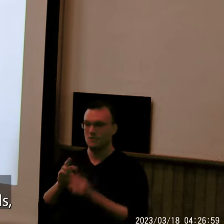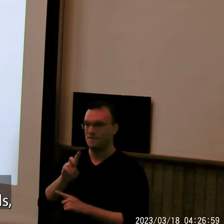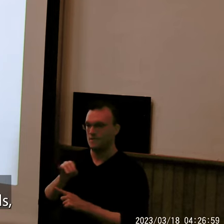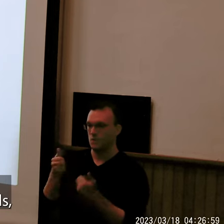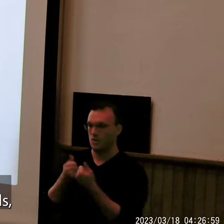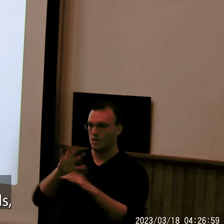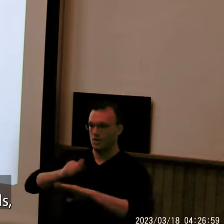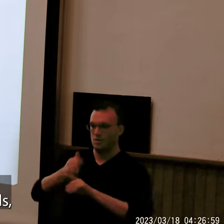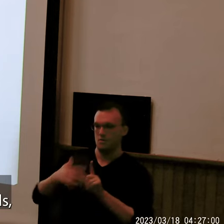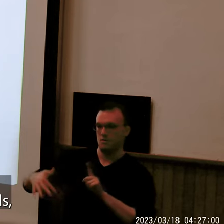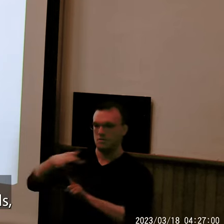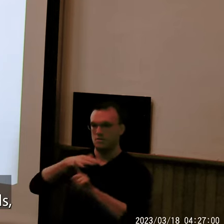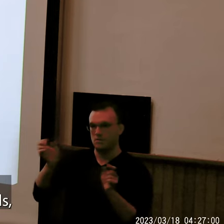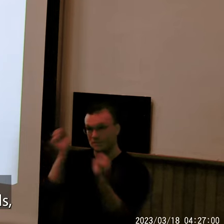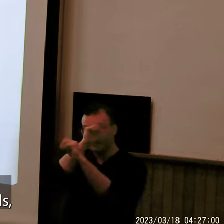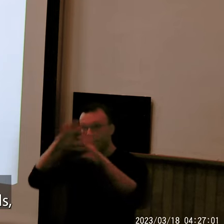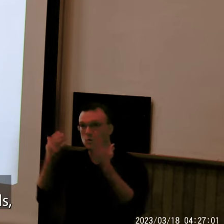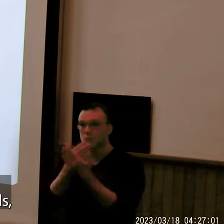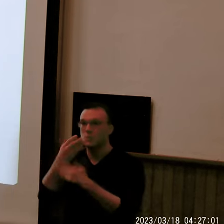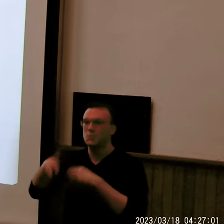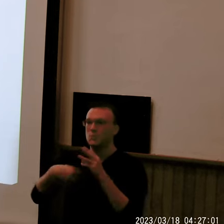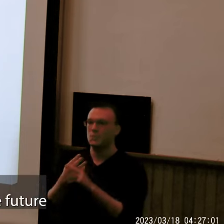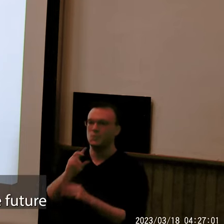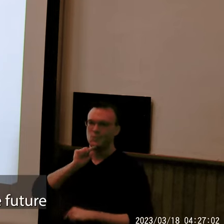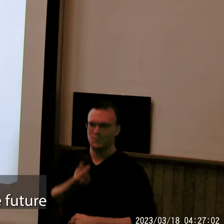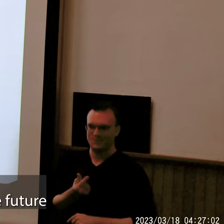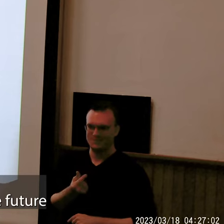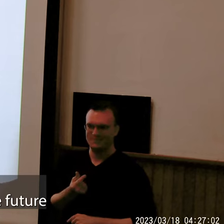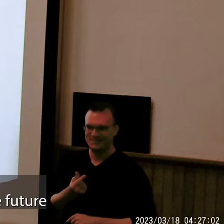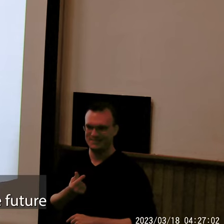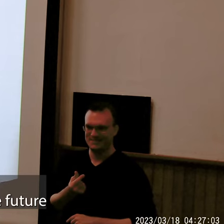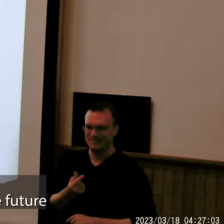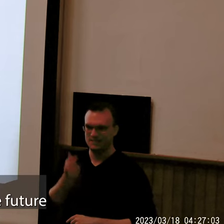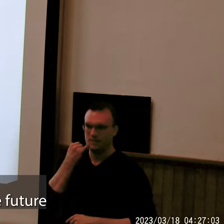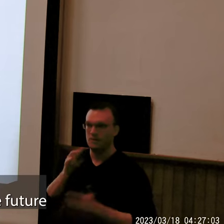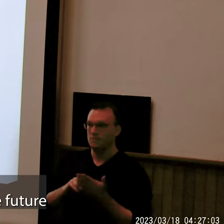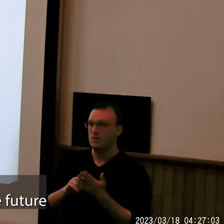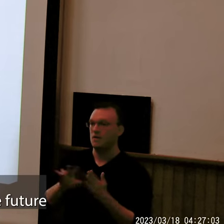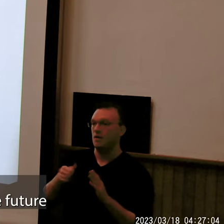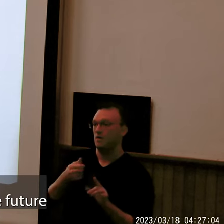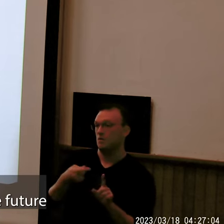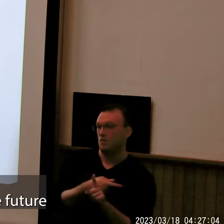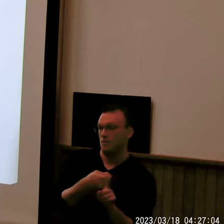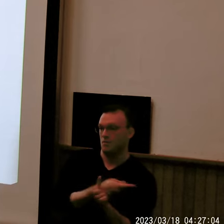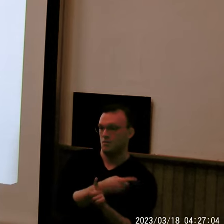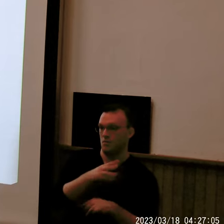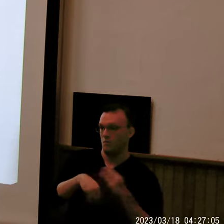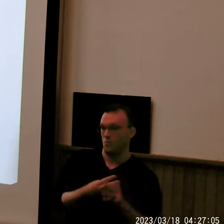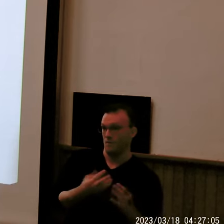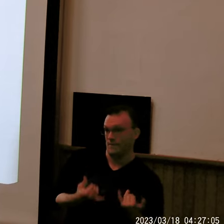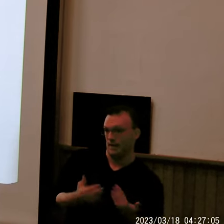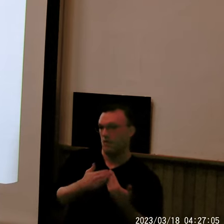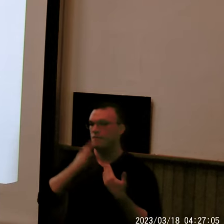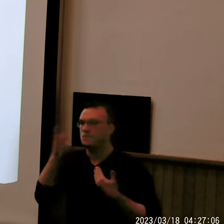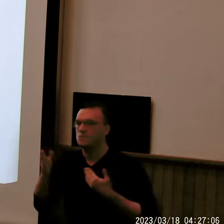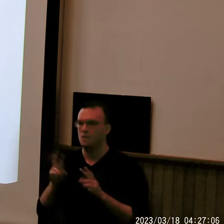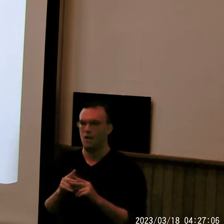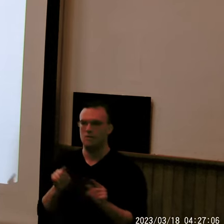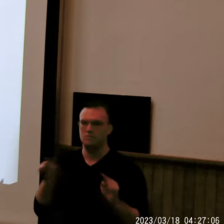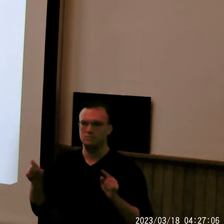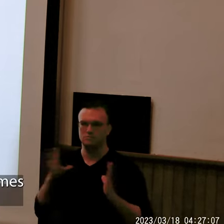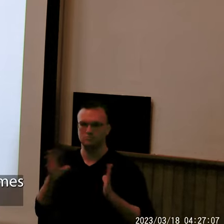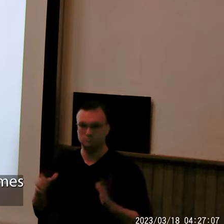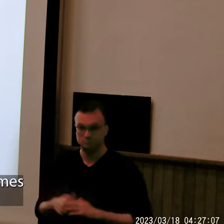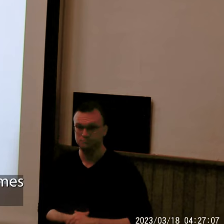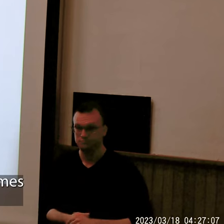create spaces for envisioning new queer worlds, whether those are alternative worlds of the present or worlds of the future. And